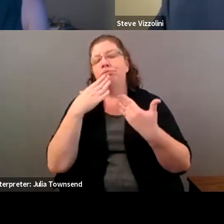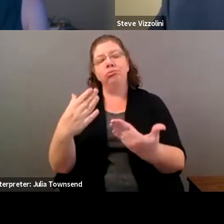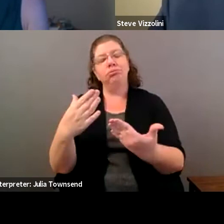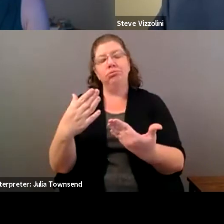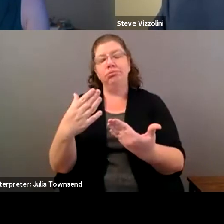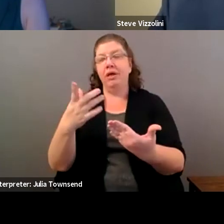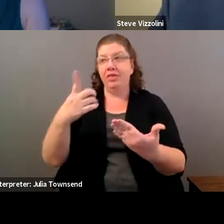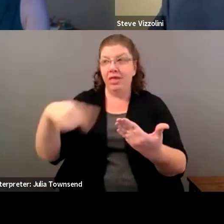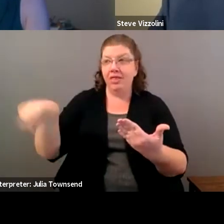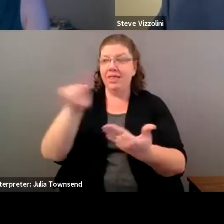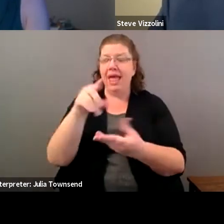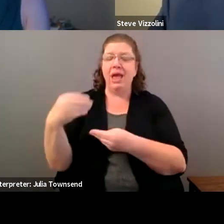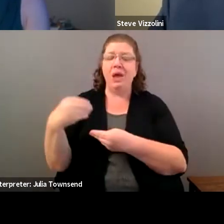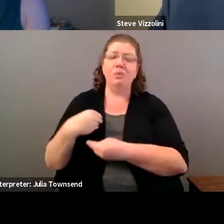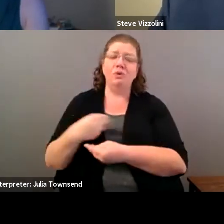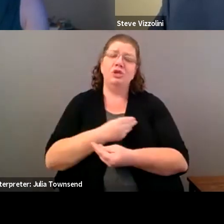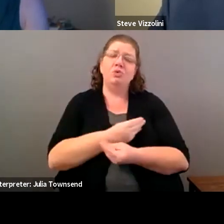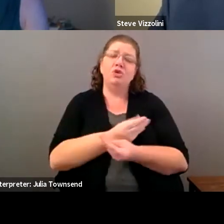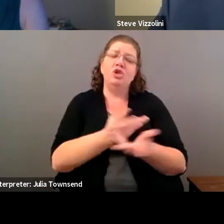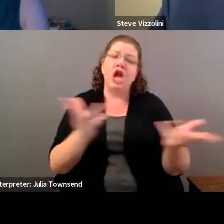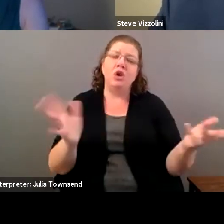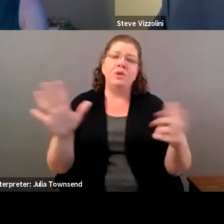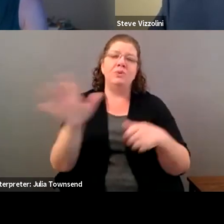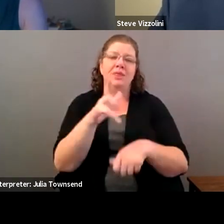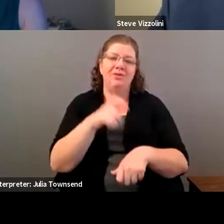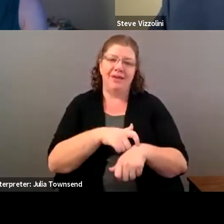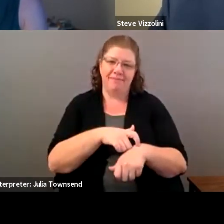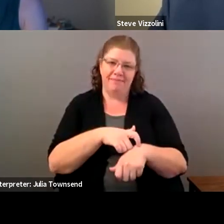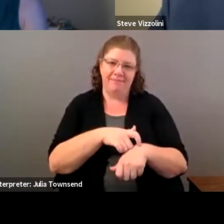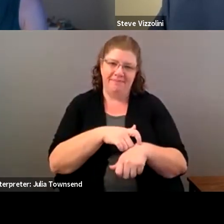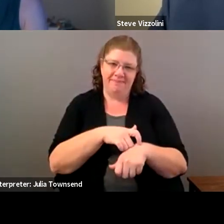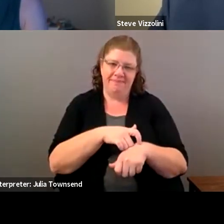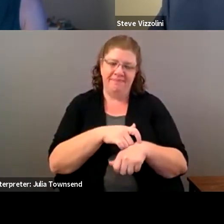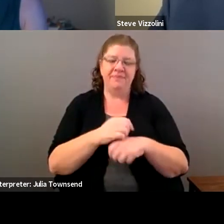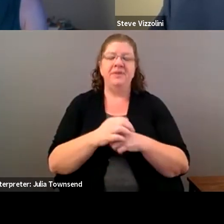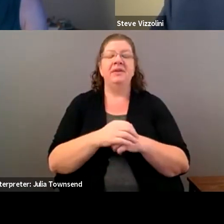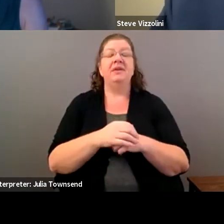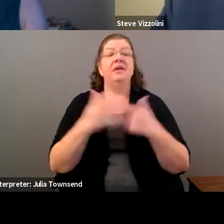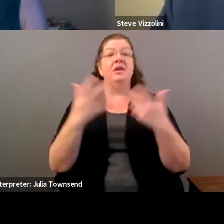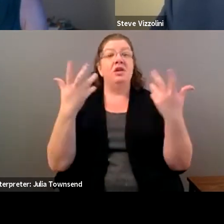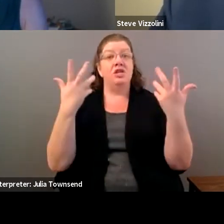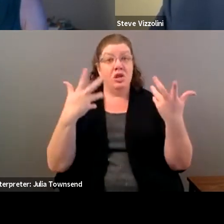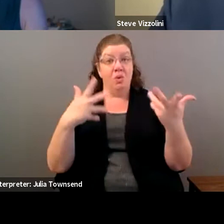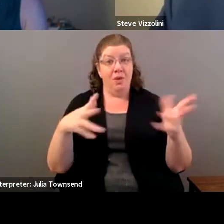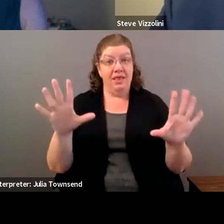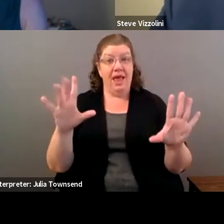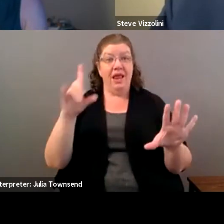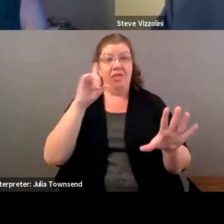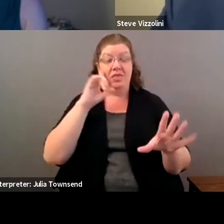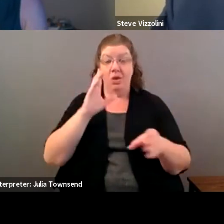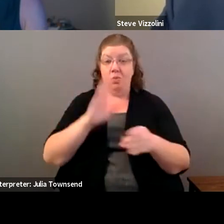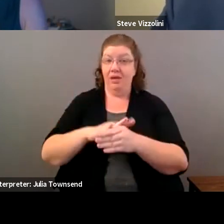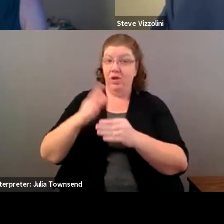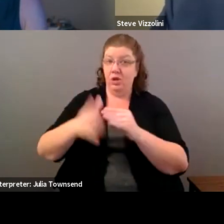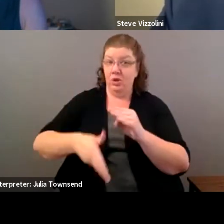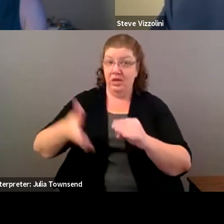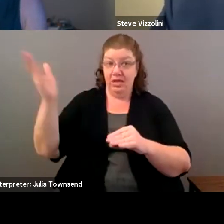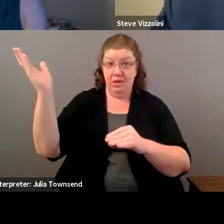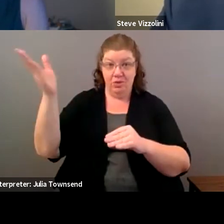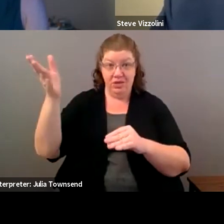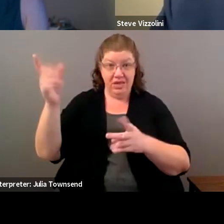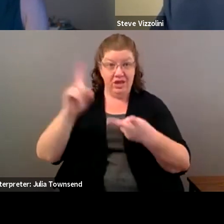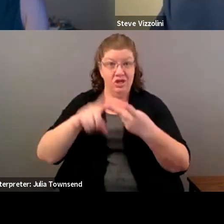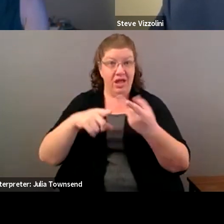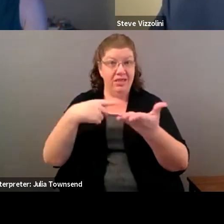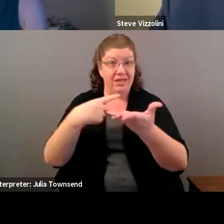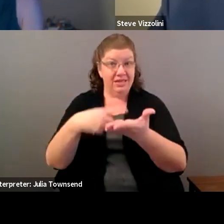were so generous with their times. So with that, I think we've concluded the presentation, the discussion,